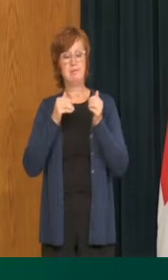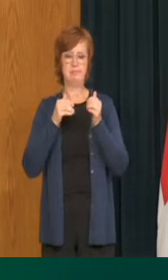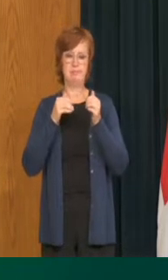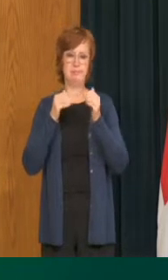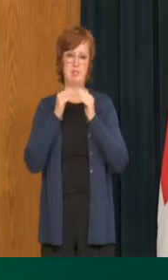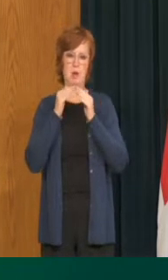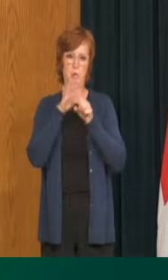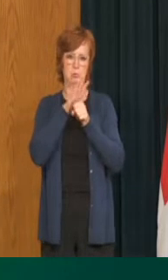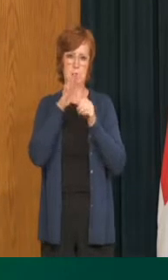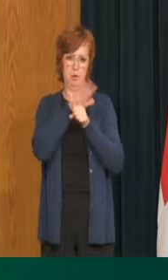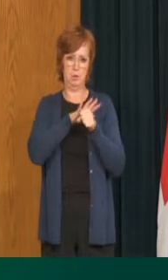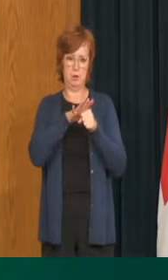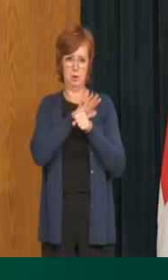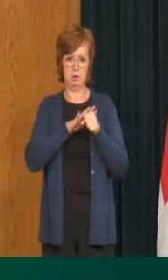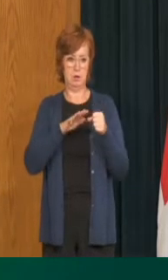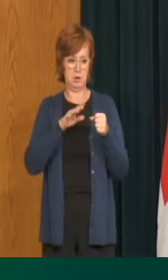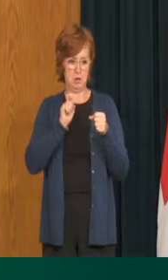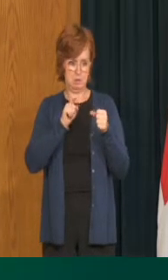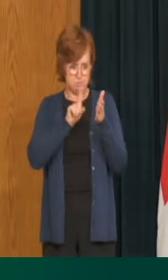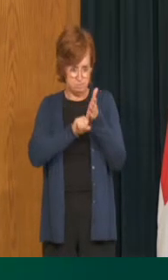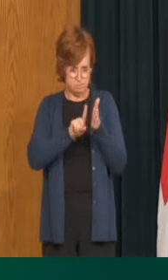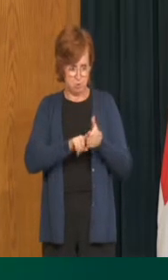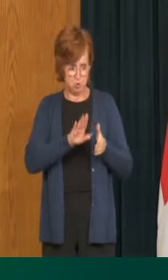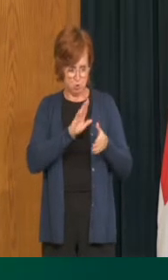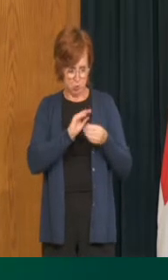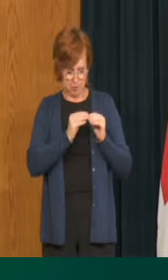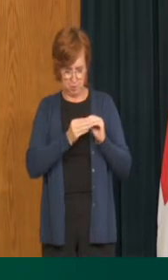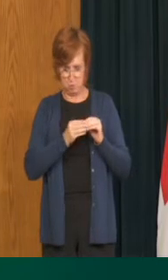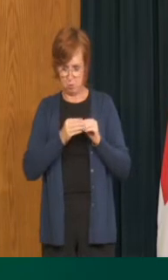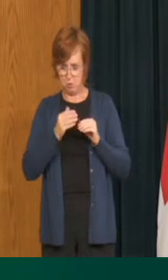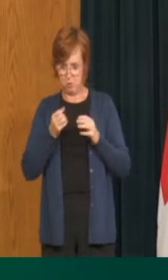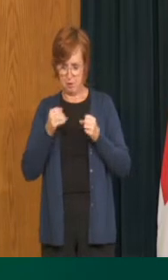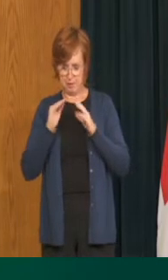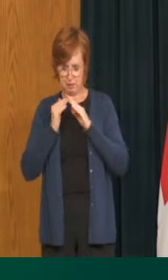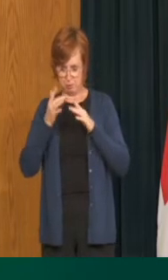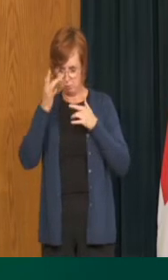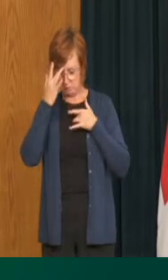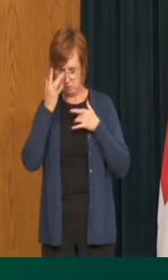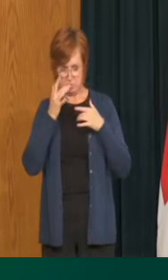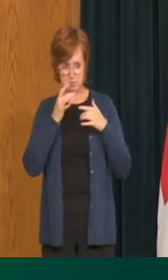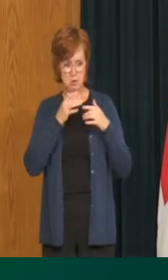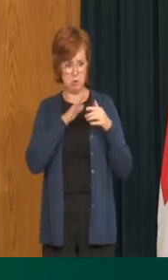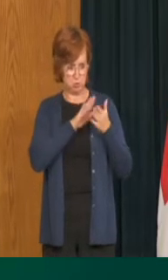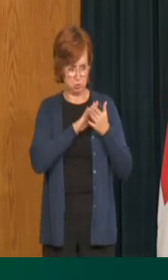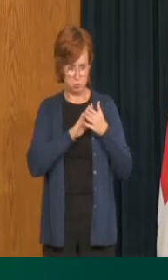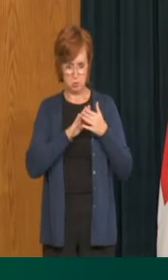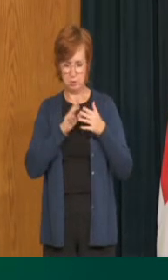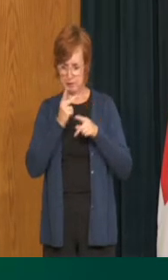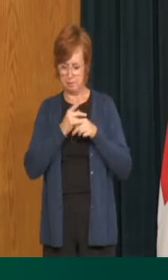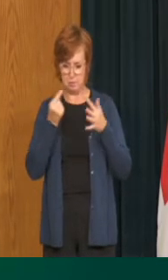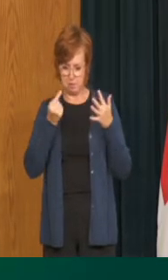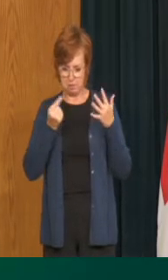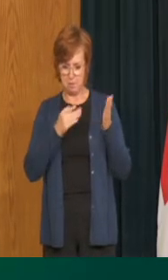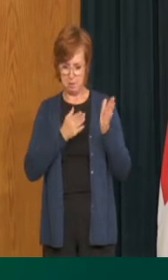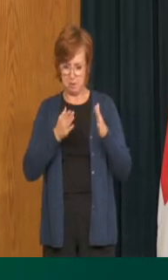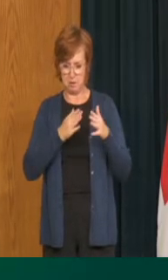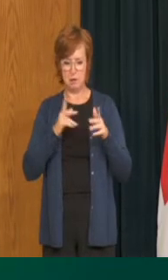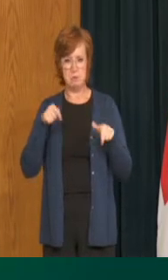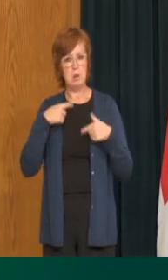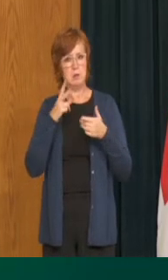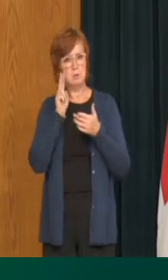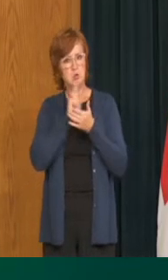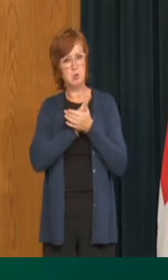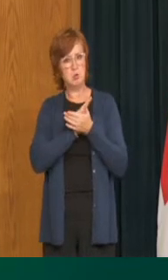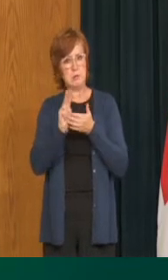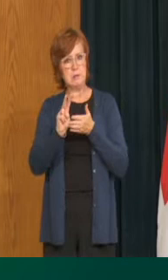the smaller geographies, there's always a bit of adjustment that's happening right now. It's been happening for the last 2 weeks, and that will continue to happen.